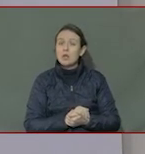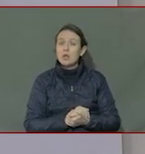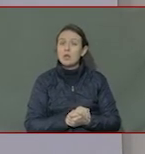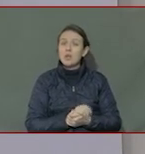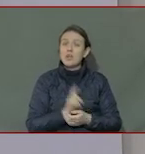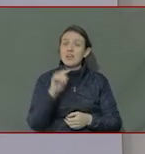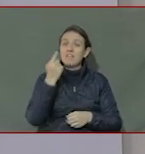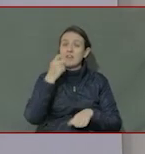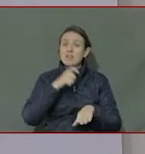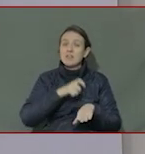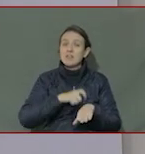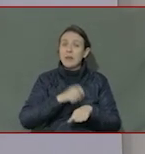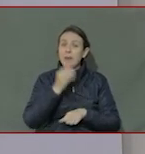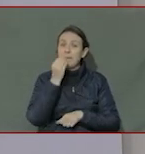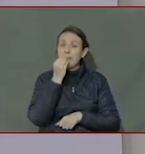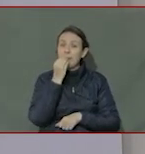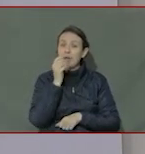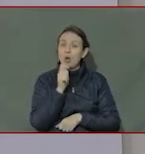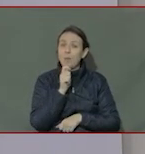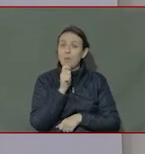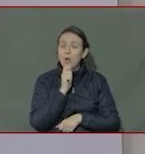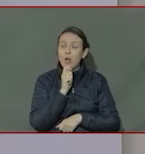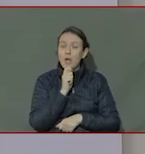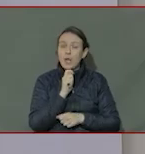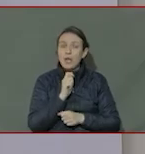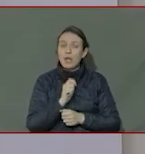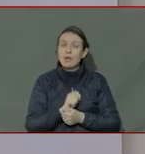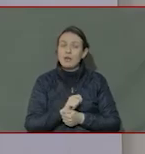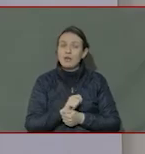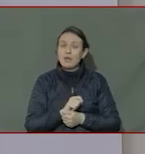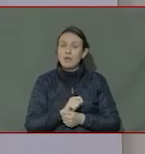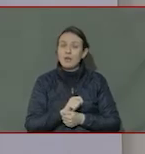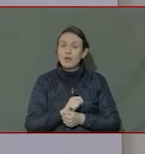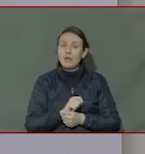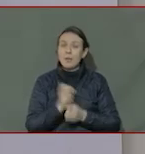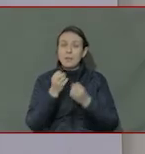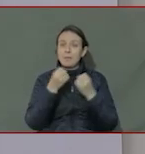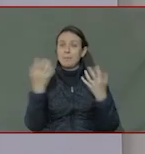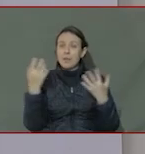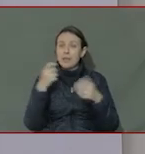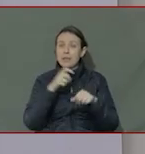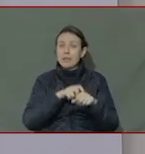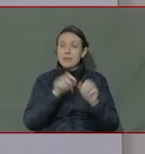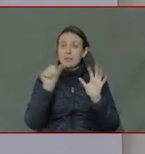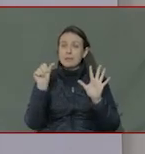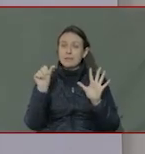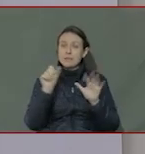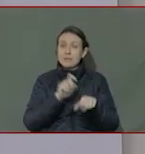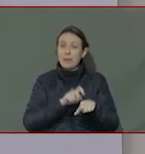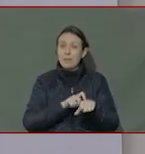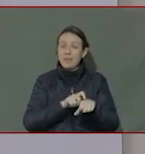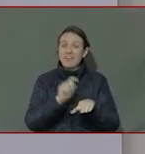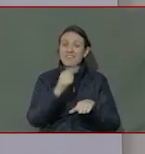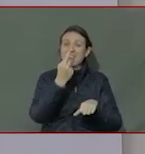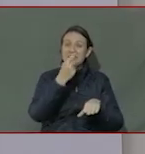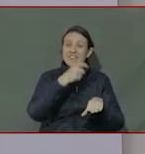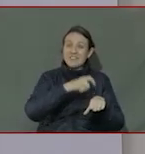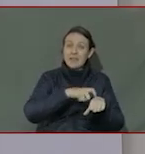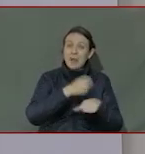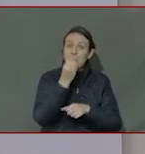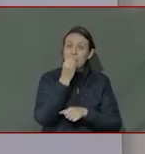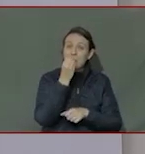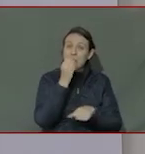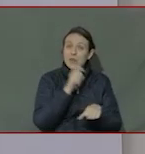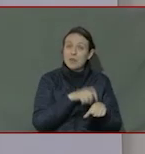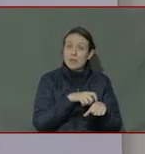person who had more smaller meals and a greater number of meals, when was his or her first meal